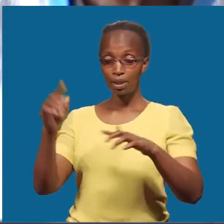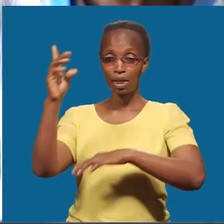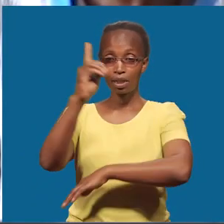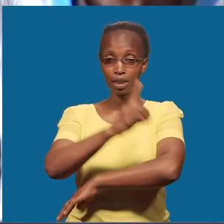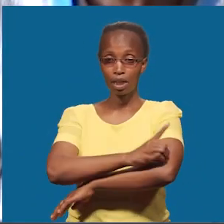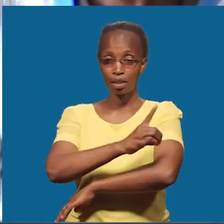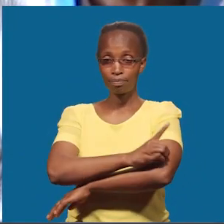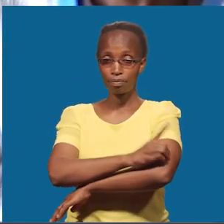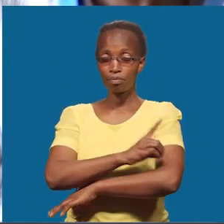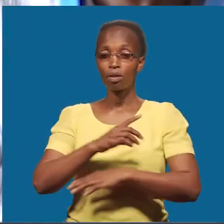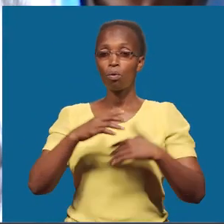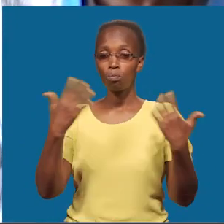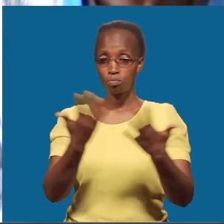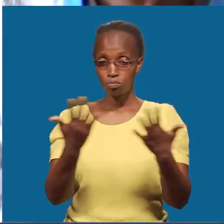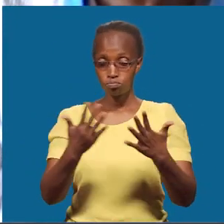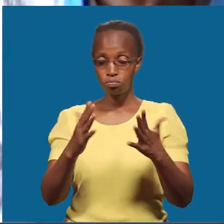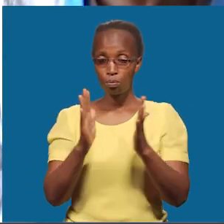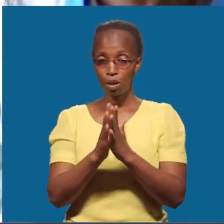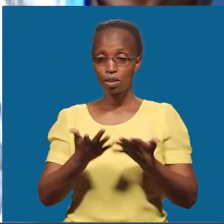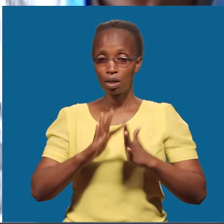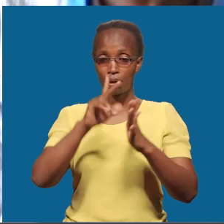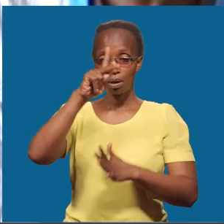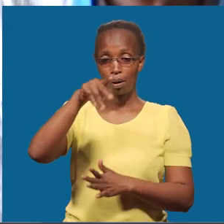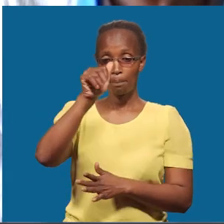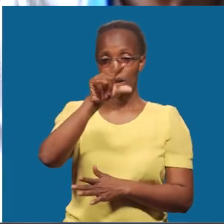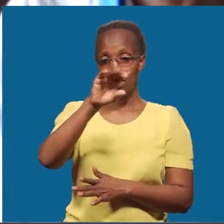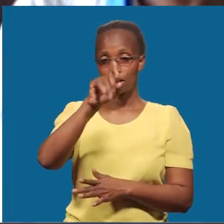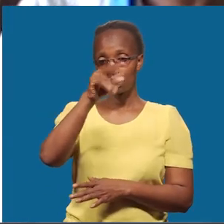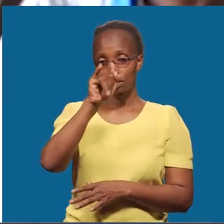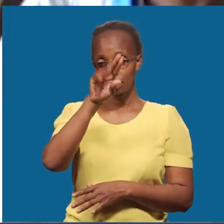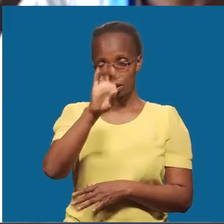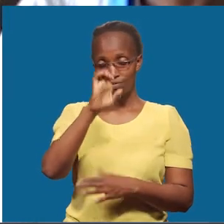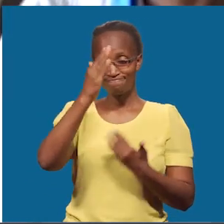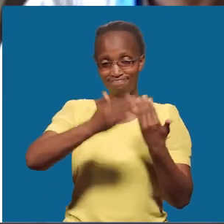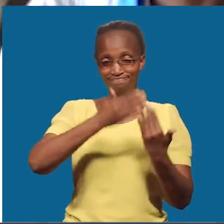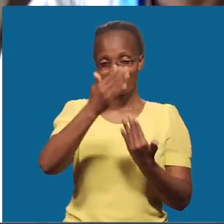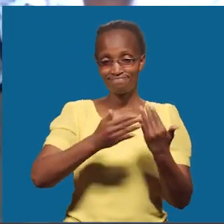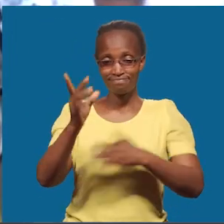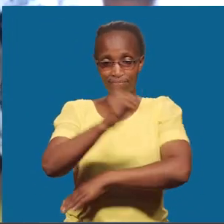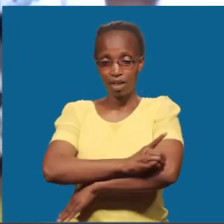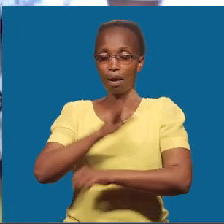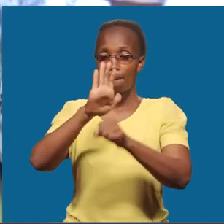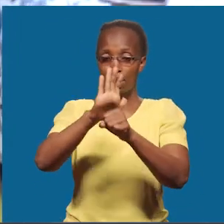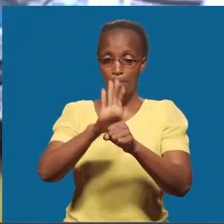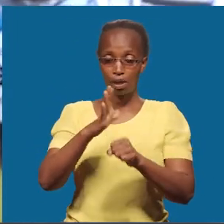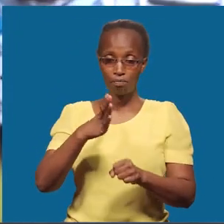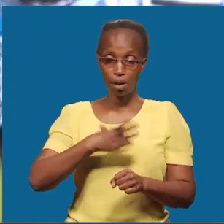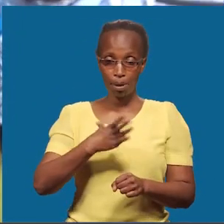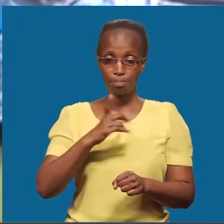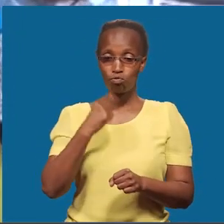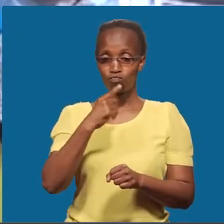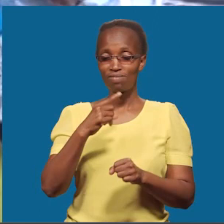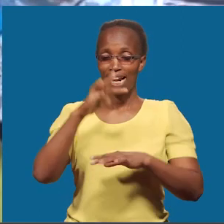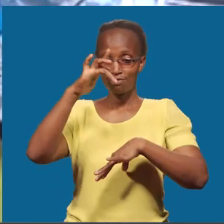Leo ikiwa ni siku ya dunia kuadhimisha palliative care day, John Okeyo amesema watu wengi ambao huathirika